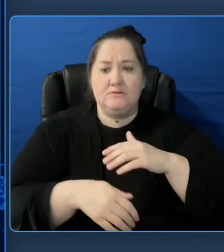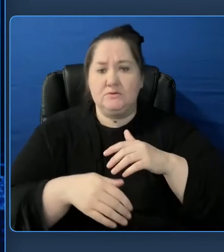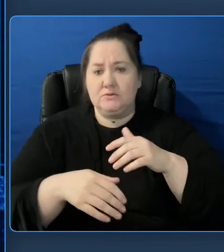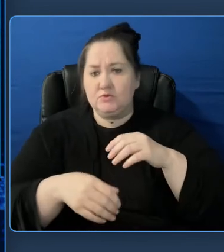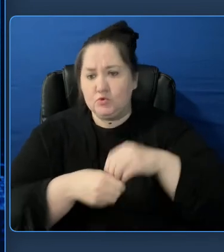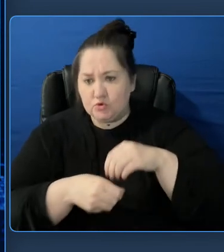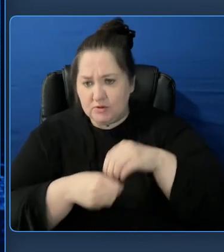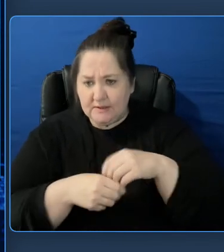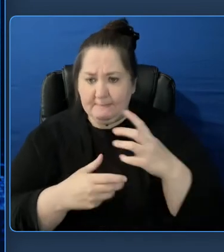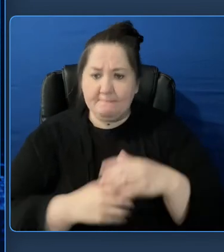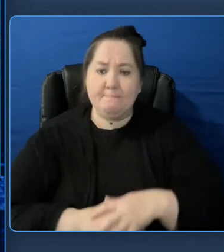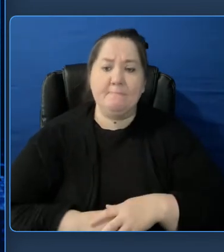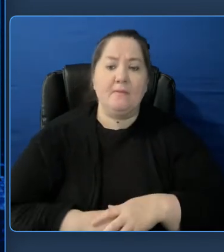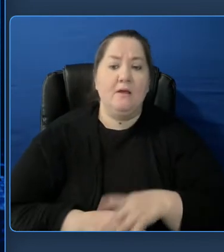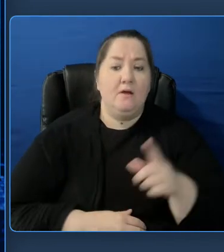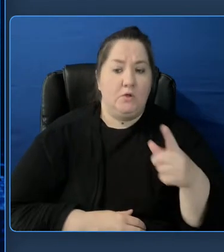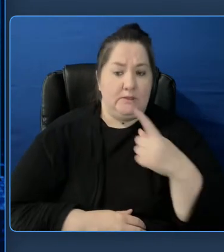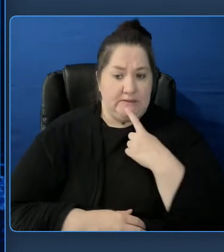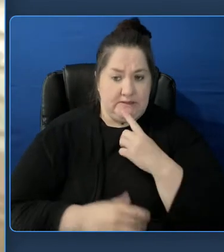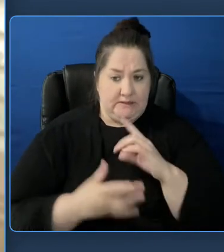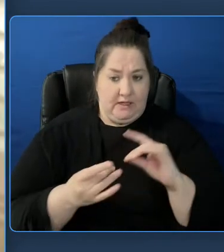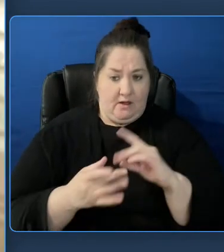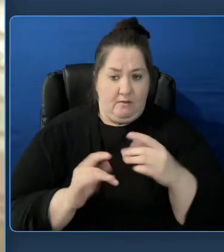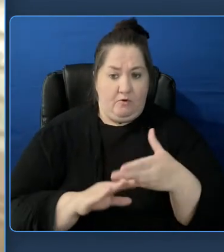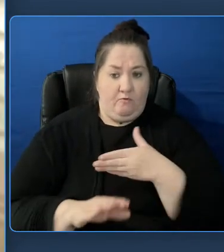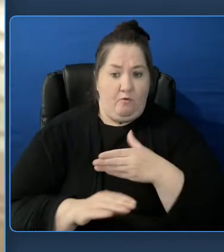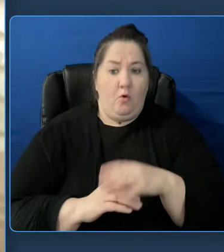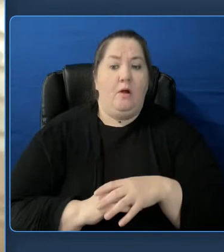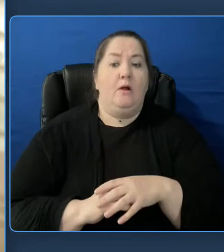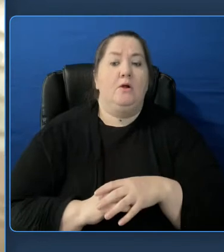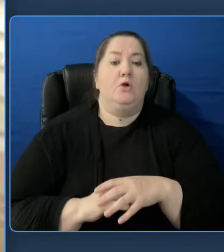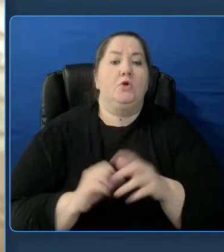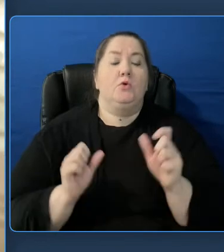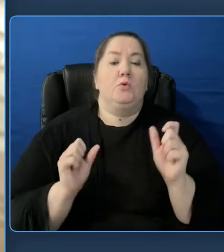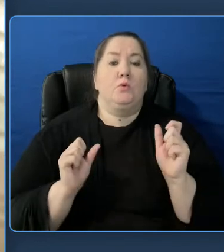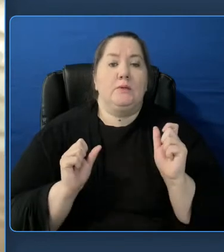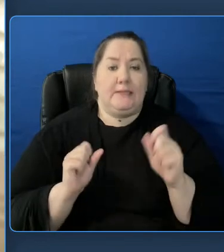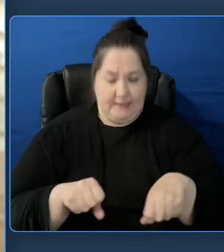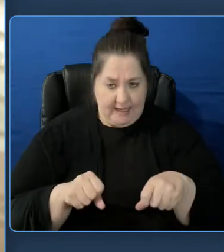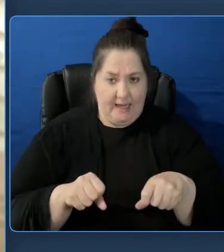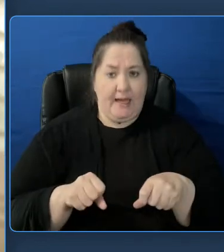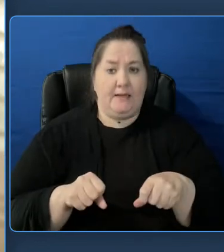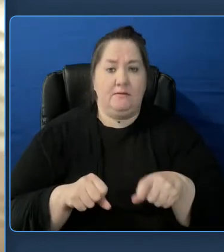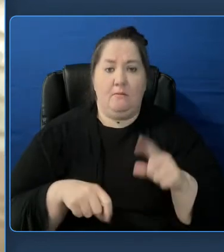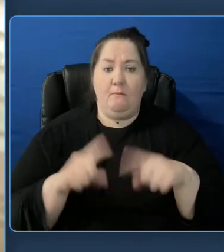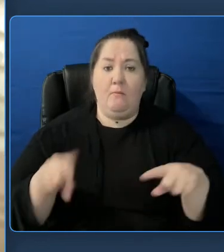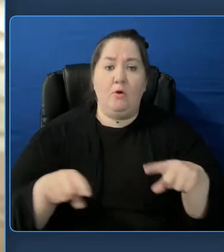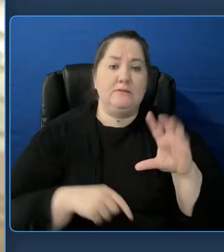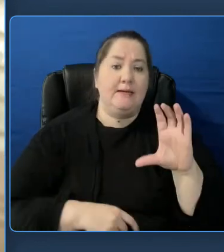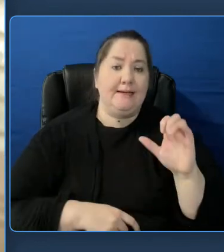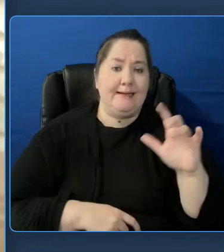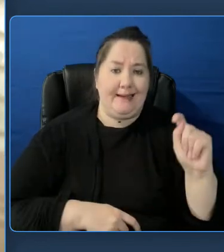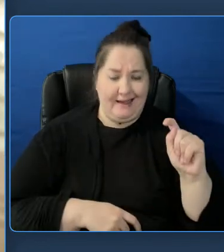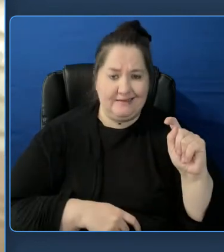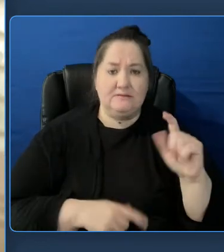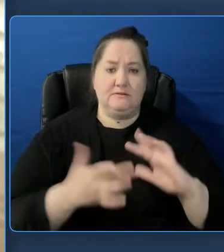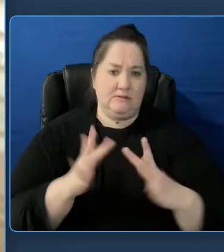Alex? As you stated before, you can build a multicast network. So there are some companies that build their own multicast